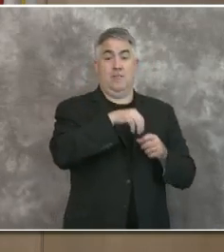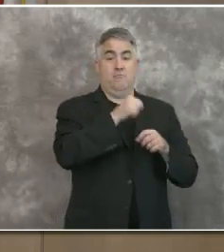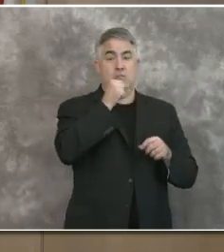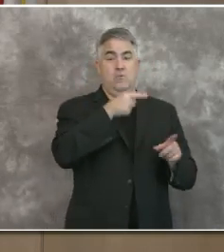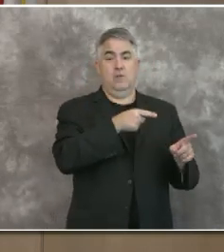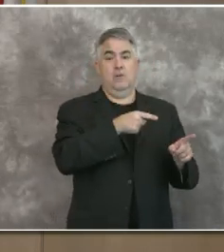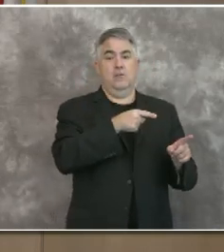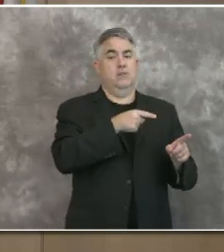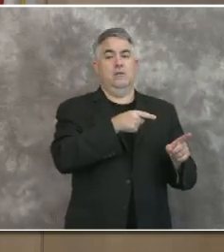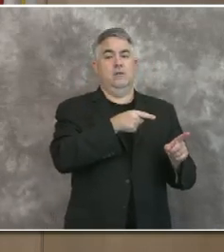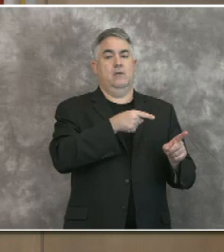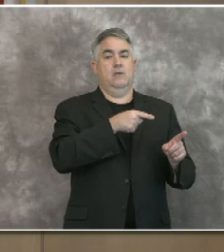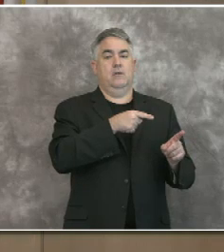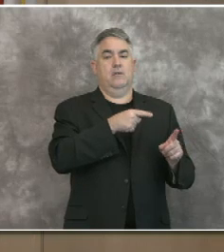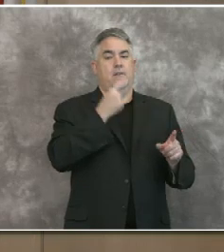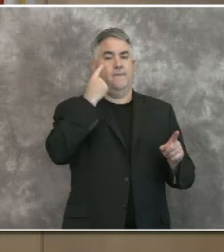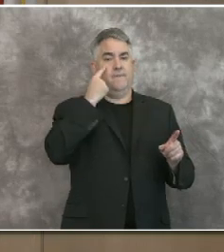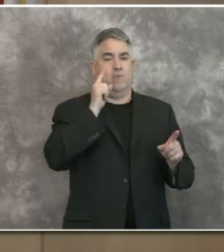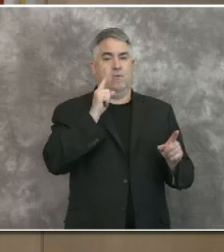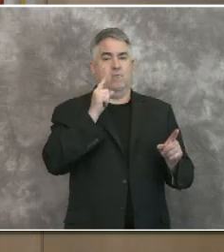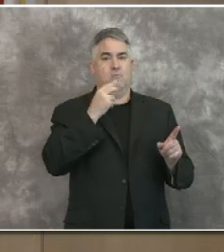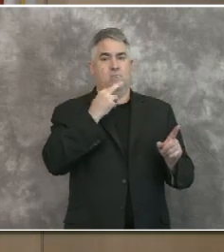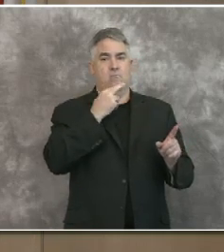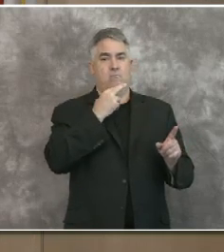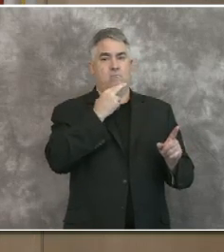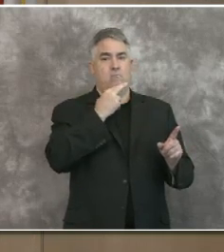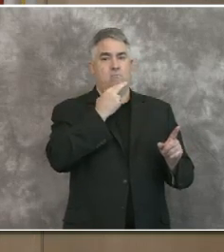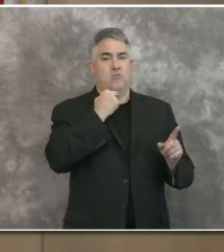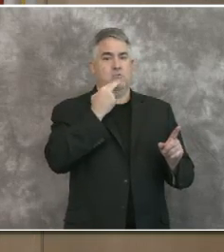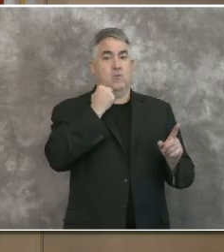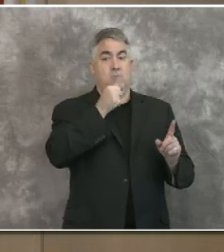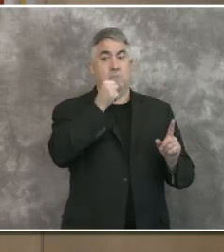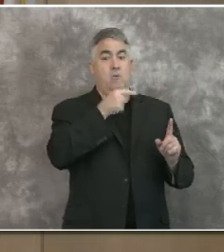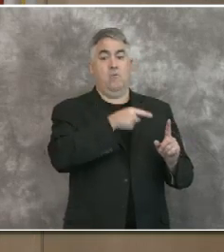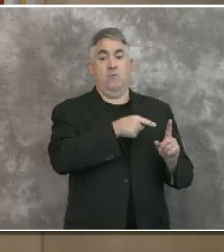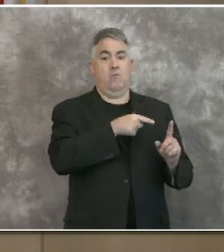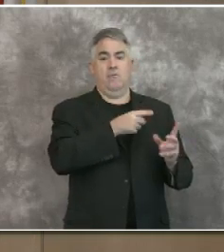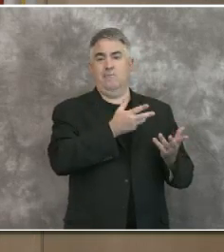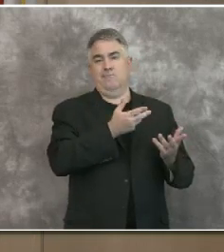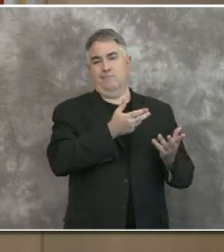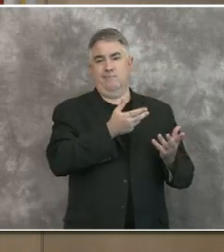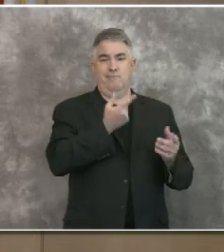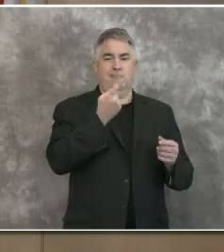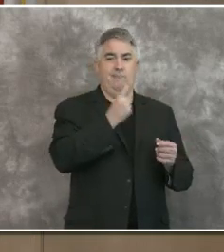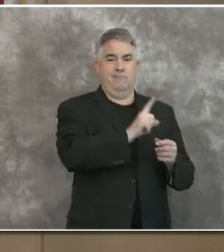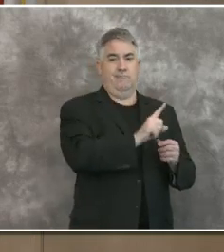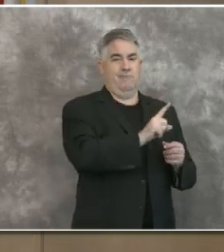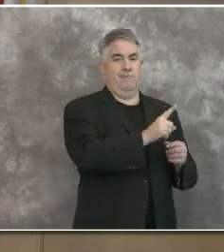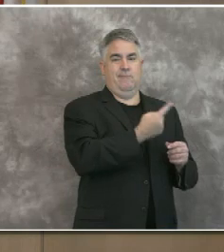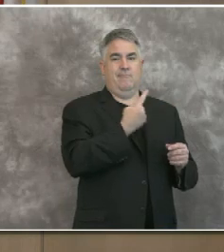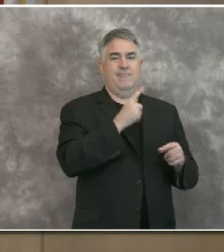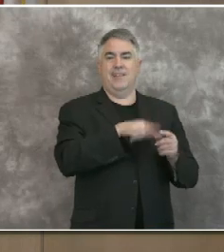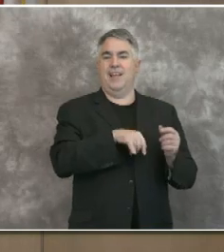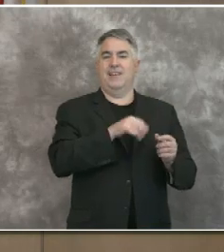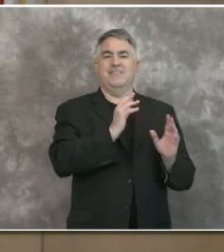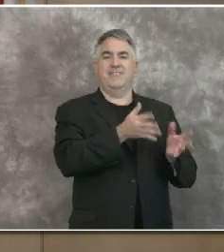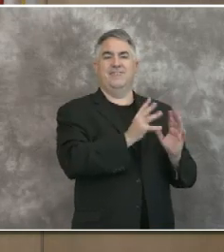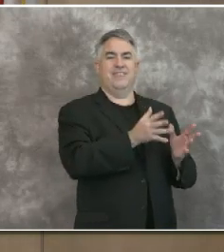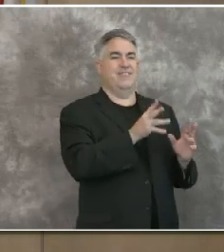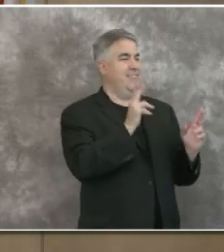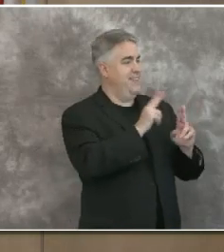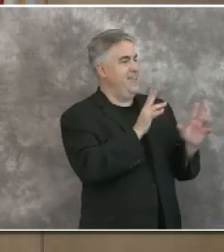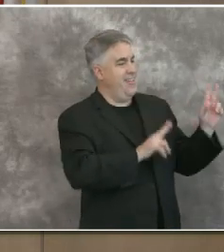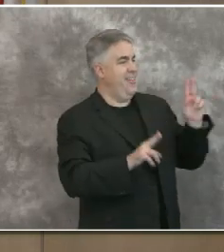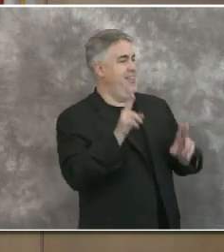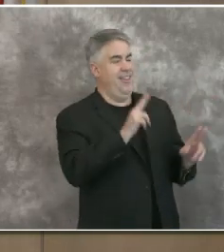So bartenders will hand you your food and drinks and then walk away. They won't be able to stand there, tell jokes, and converse like normal, so you have to be